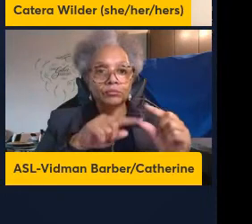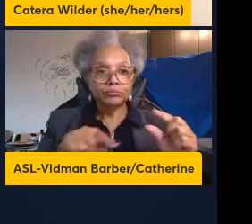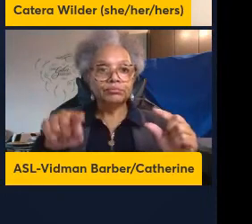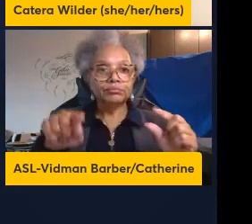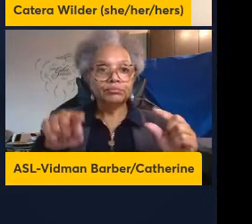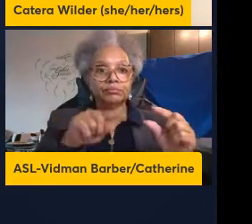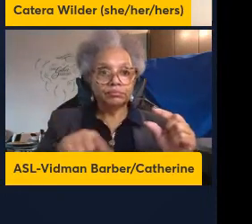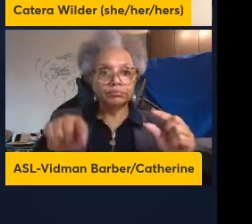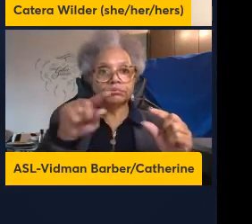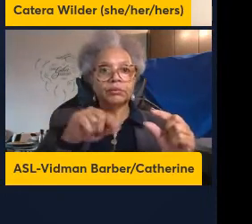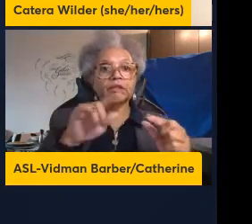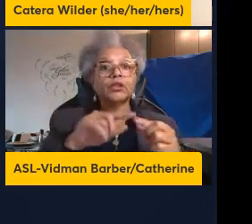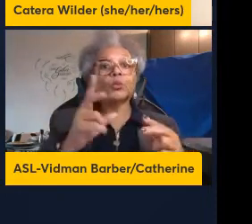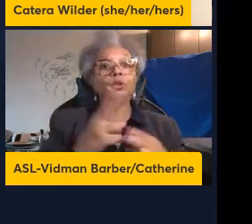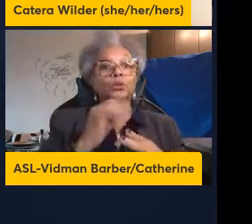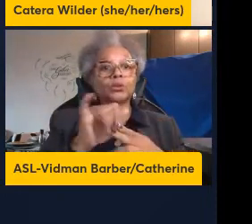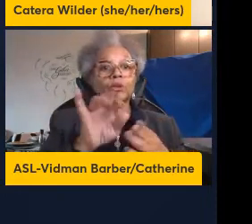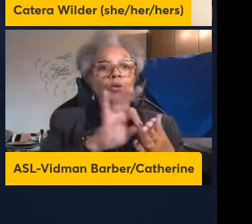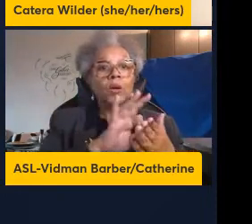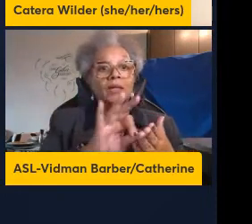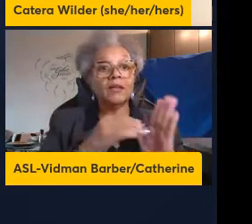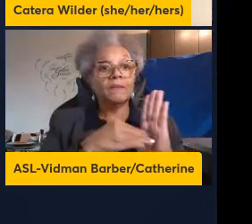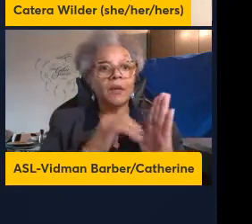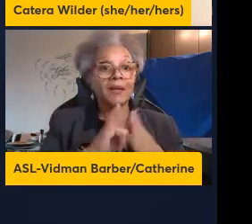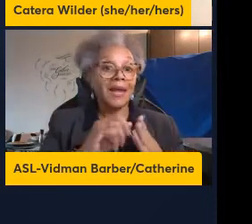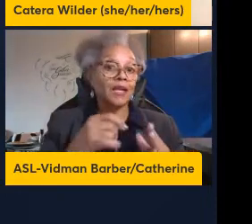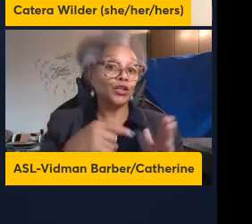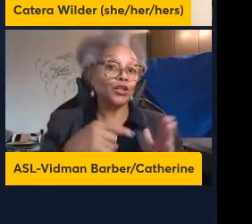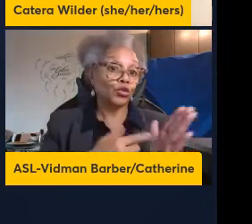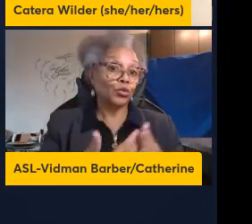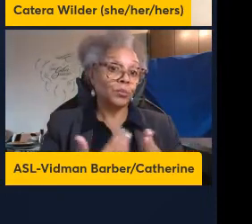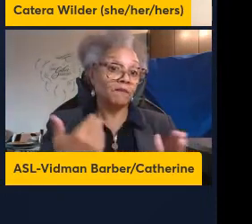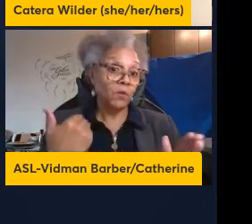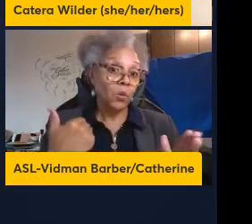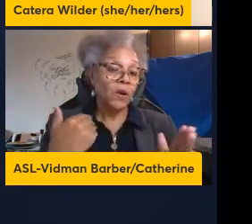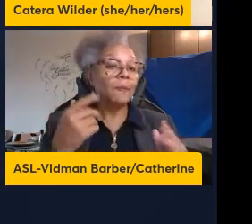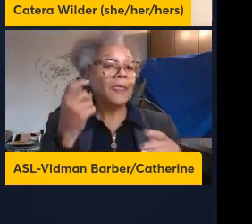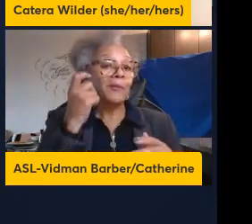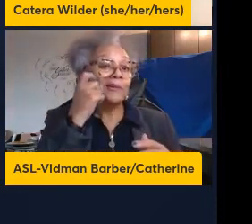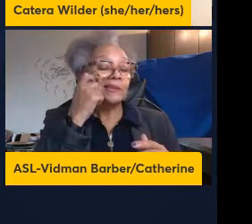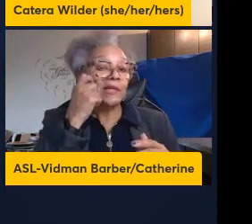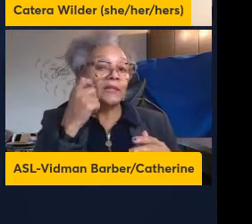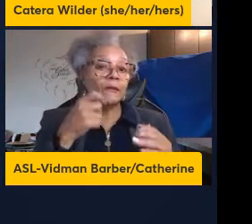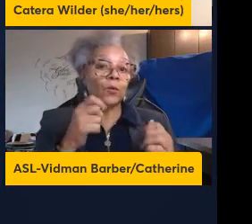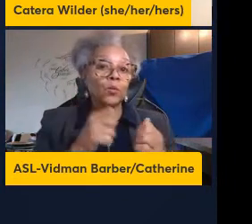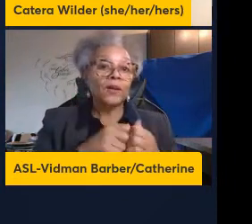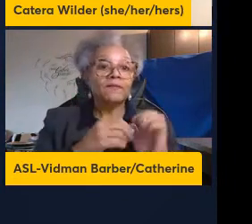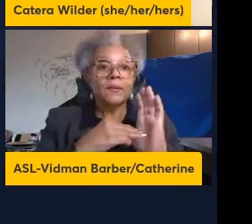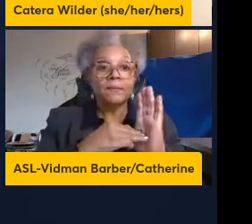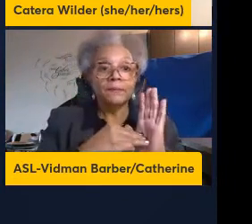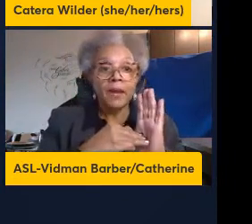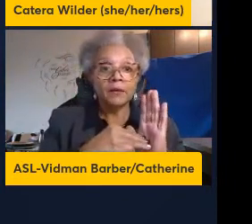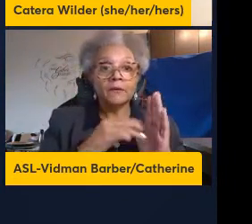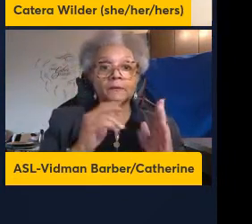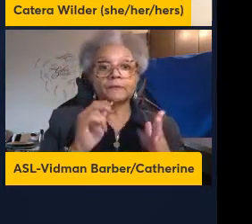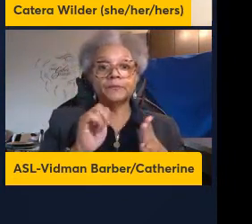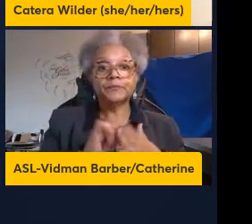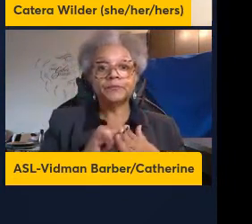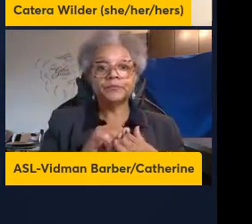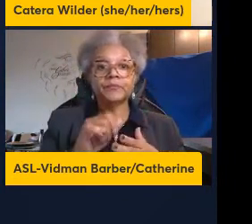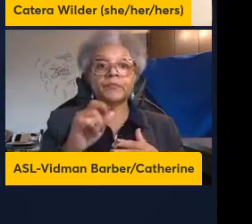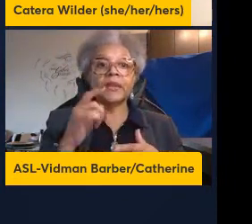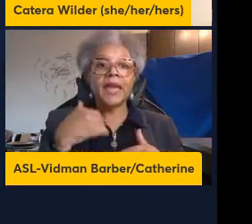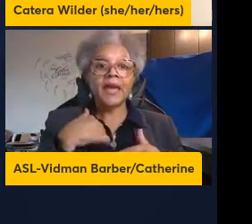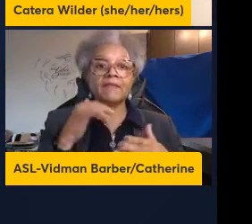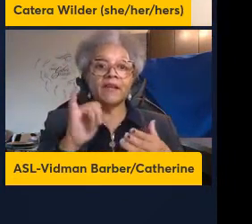use that quantitative model that I showed previously, and we just showed that, at least with the model, that blocking the positive feedback